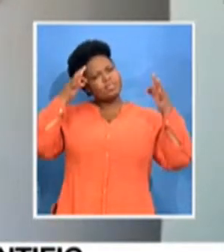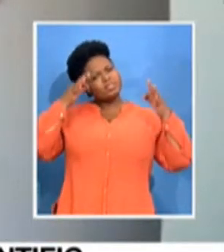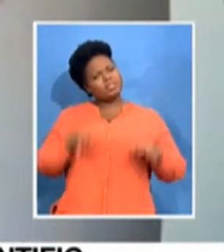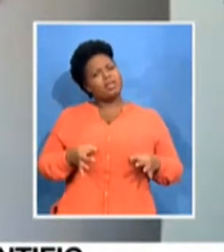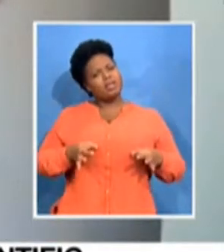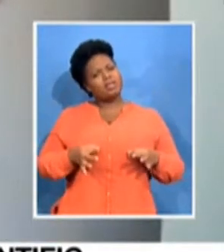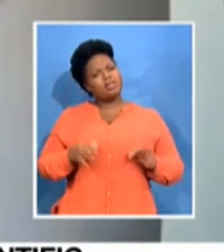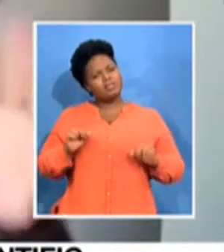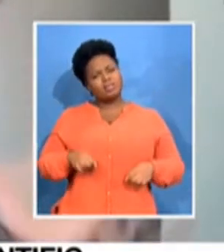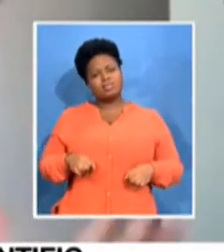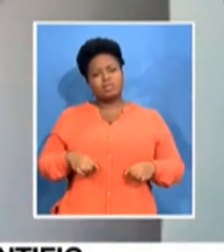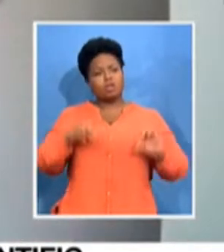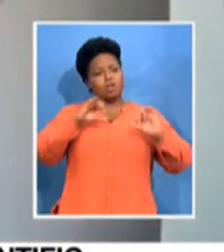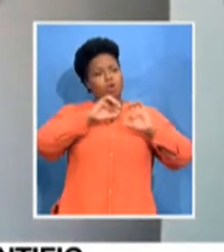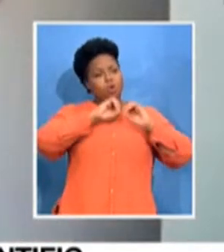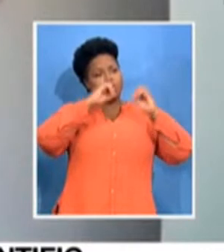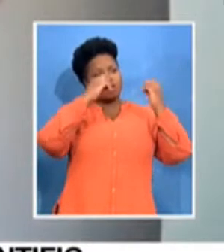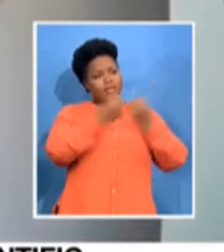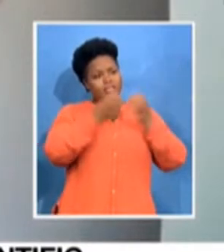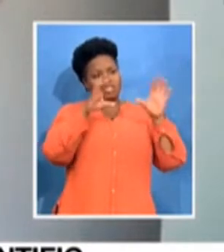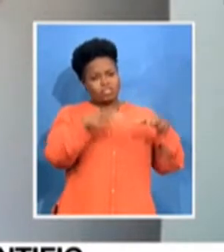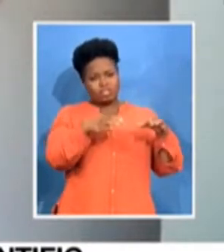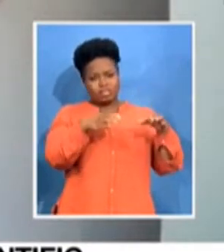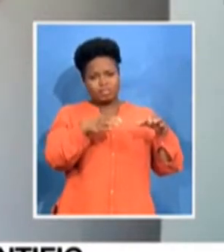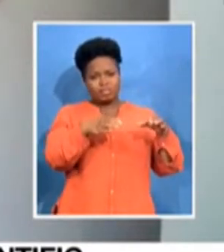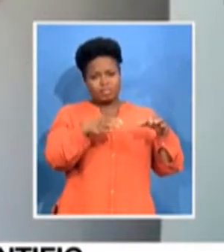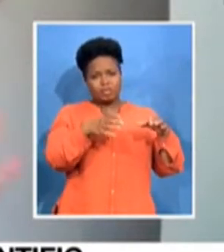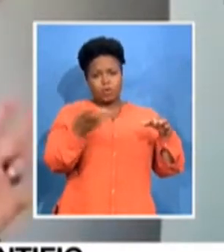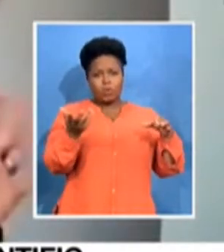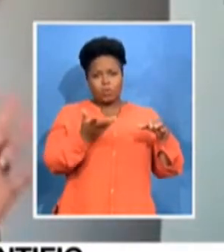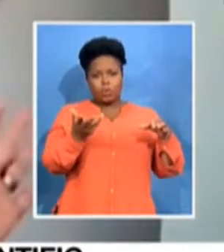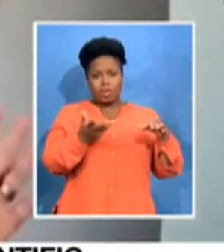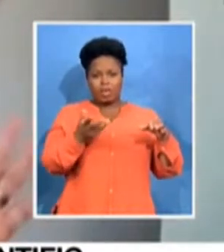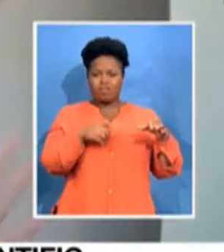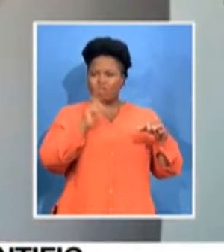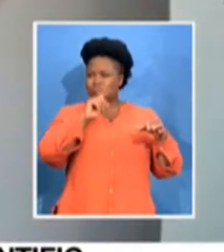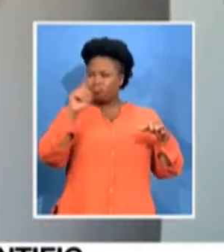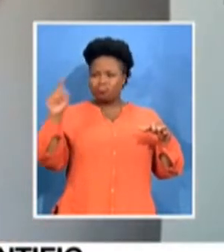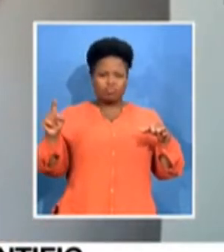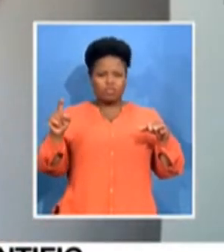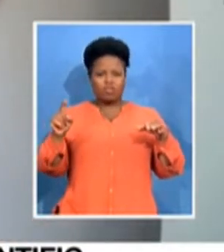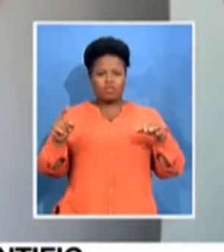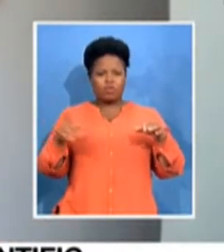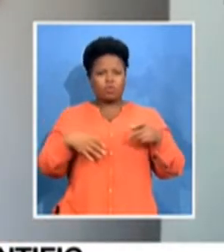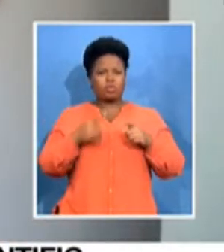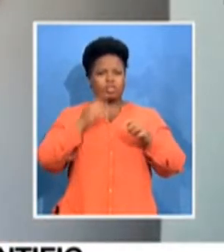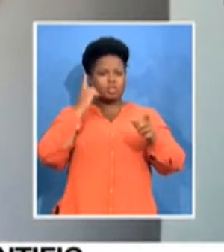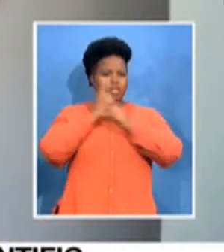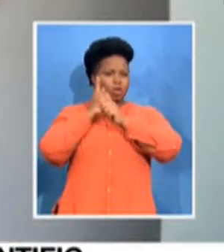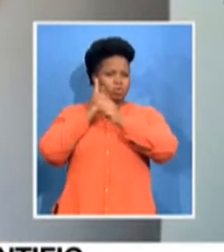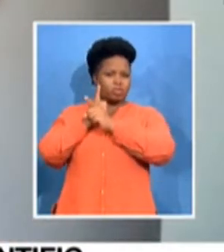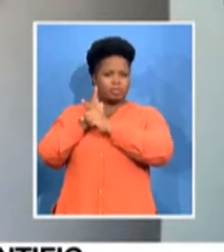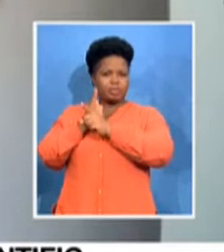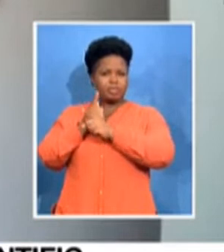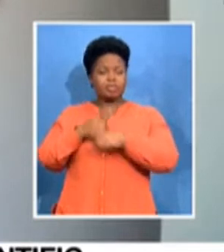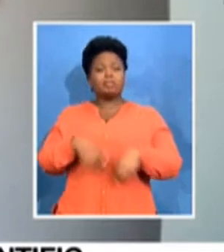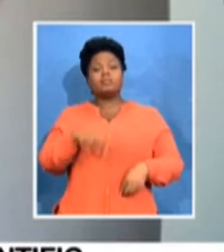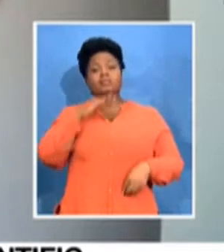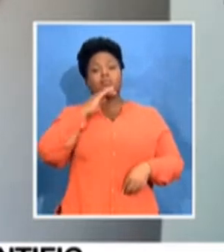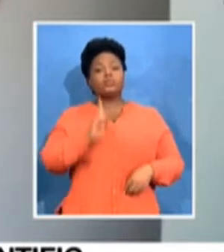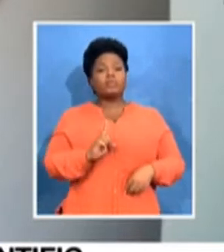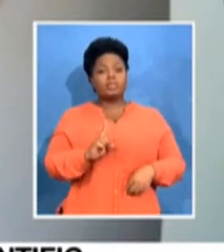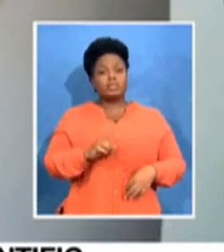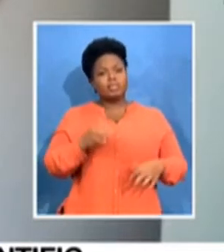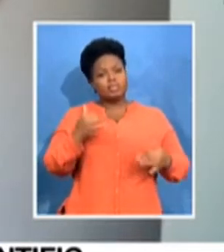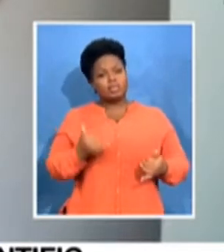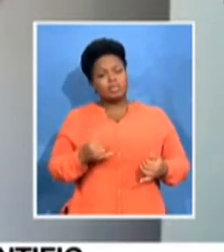both in many regions of the country, decided to pivot. What it means, we decided to work together and put